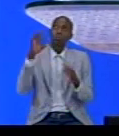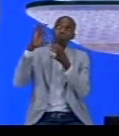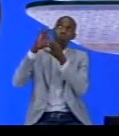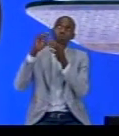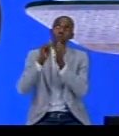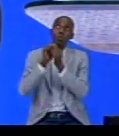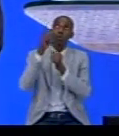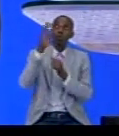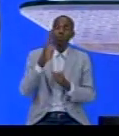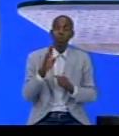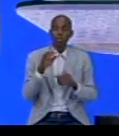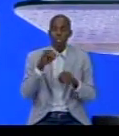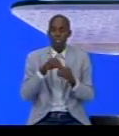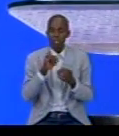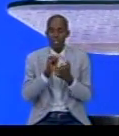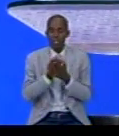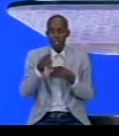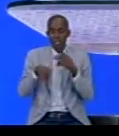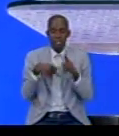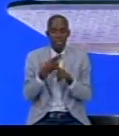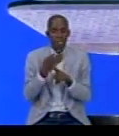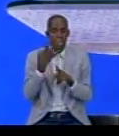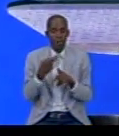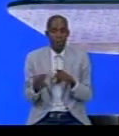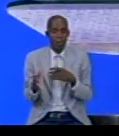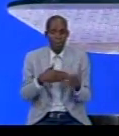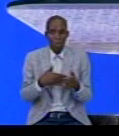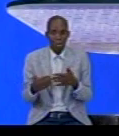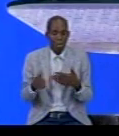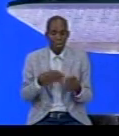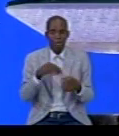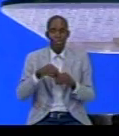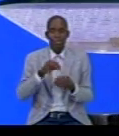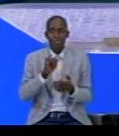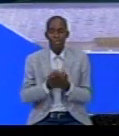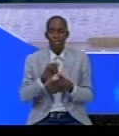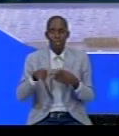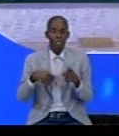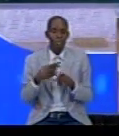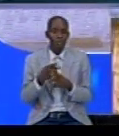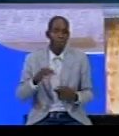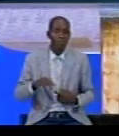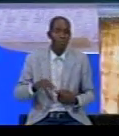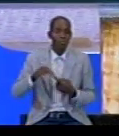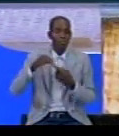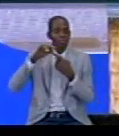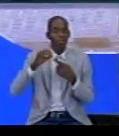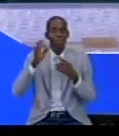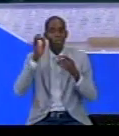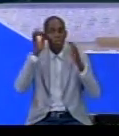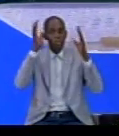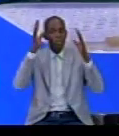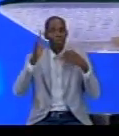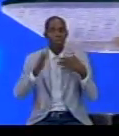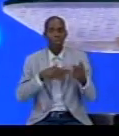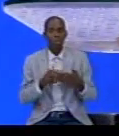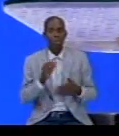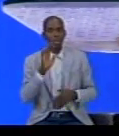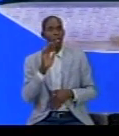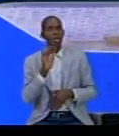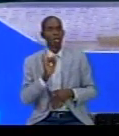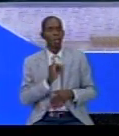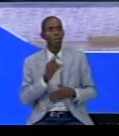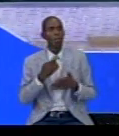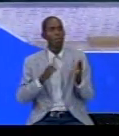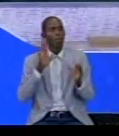in such a situation, a peculiar situation, he would have said, what am I going to do? I have that thing unsettled.